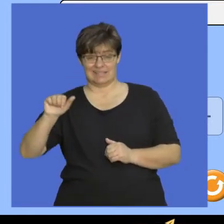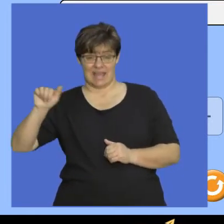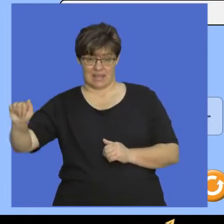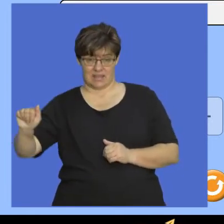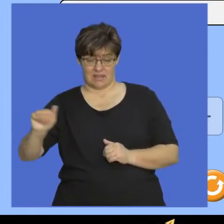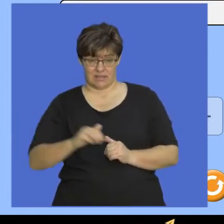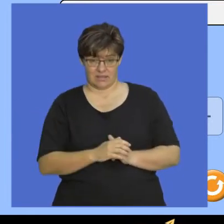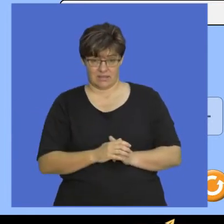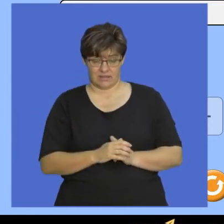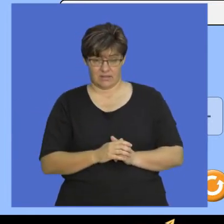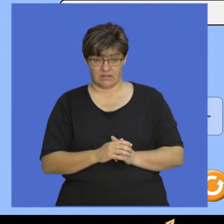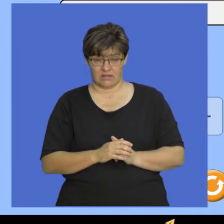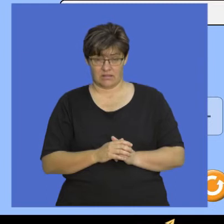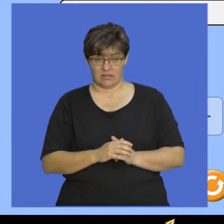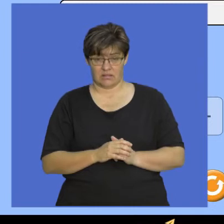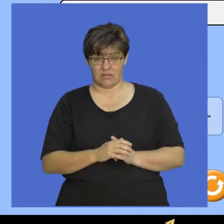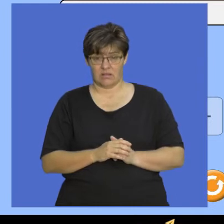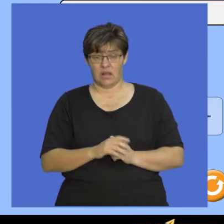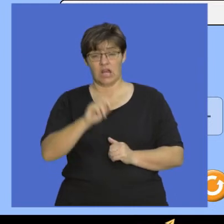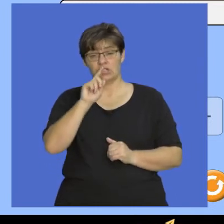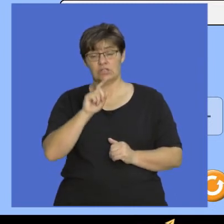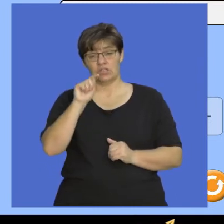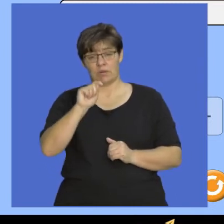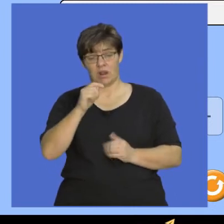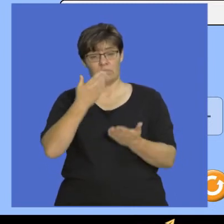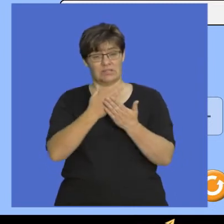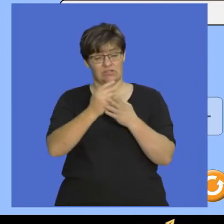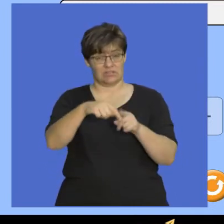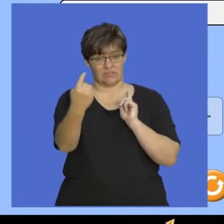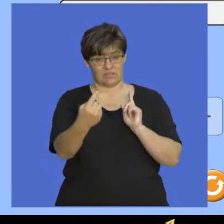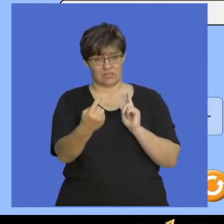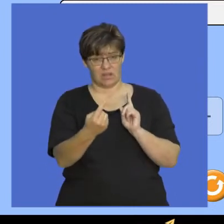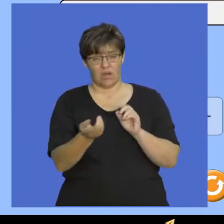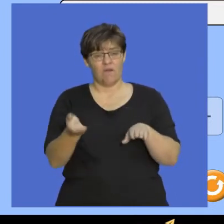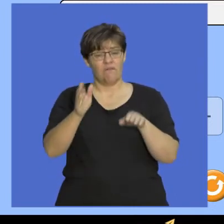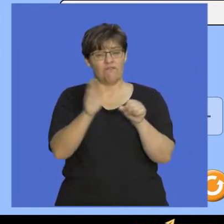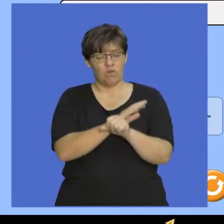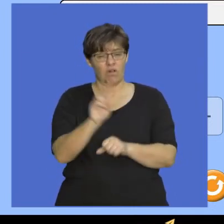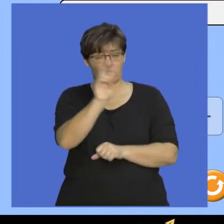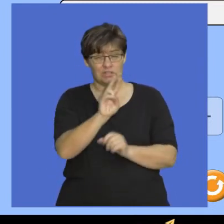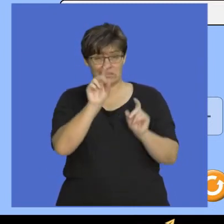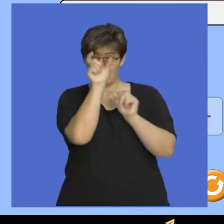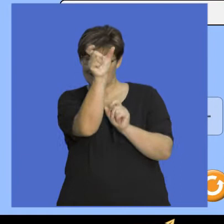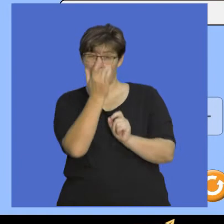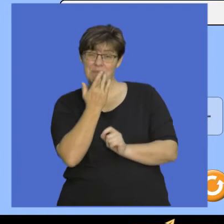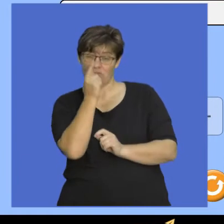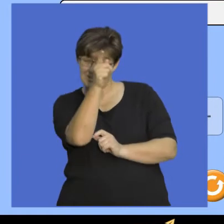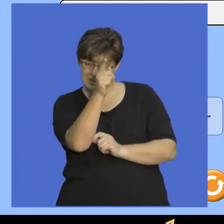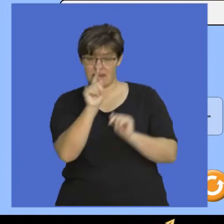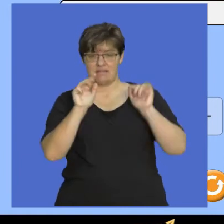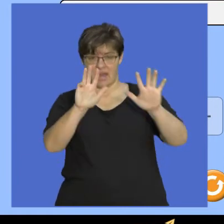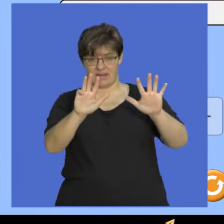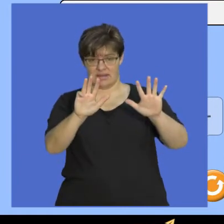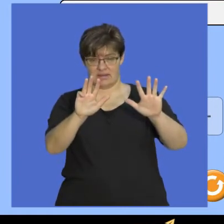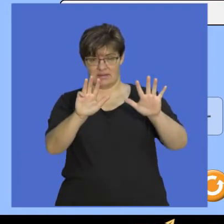But I just want you to check something very important. Our terminal potential difference, which is the total voltage, is 9.